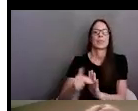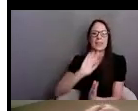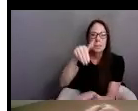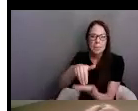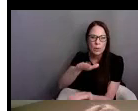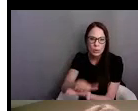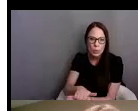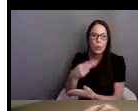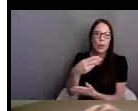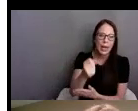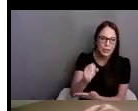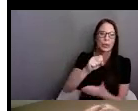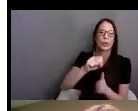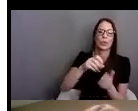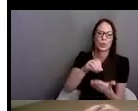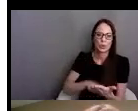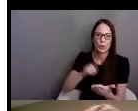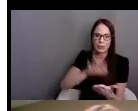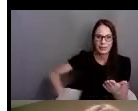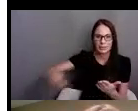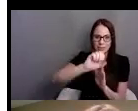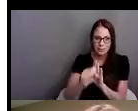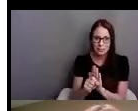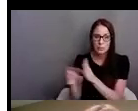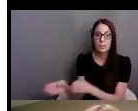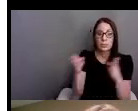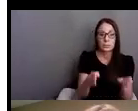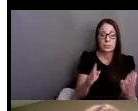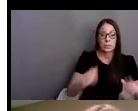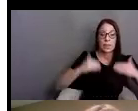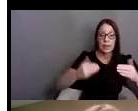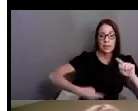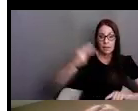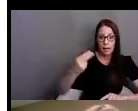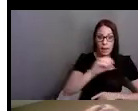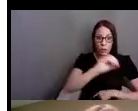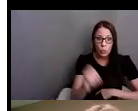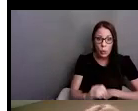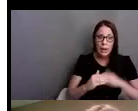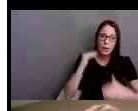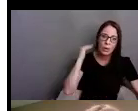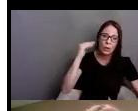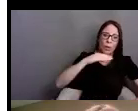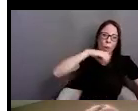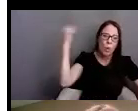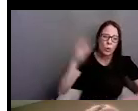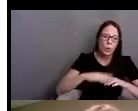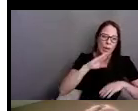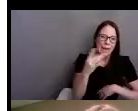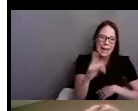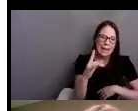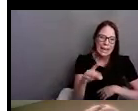state. And then you can see that that next highest rate is among those over the age of 18 with a relatively flat